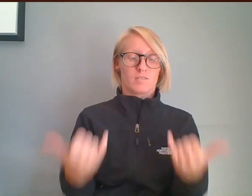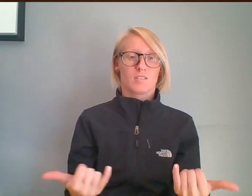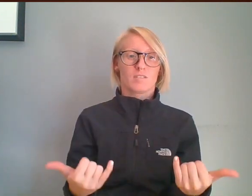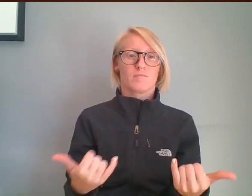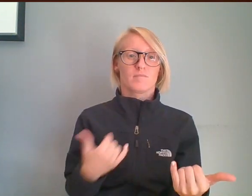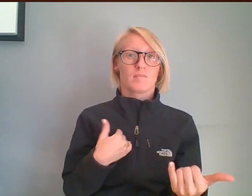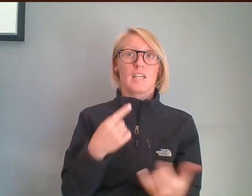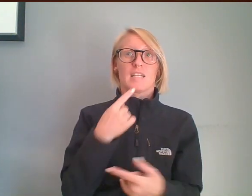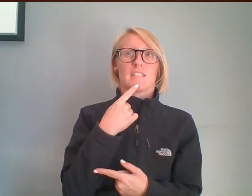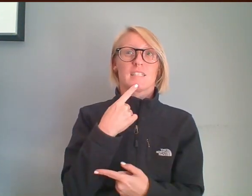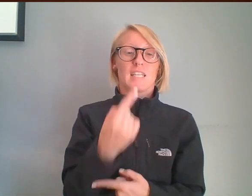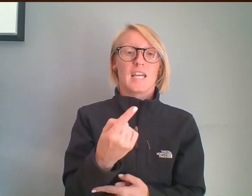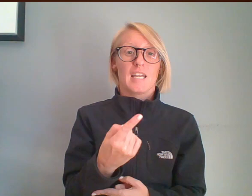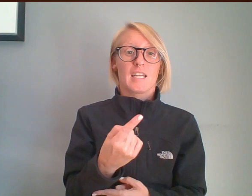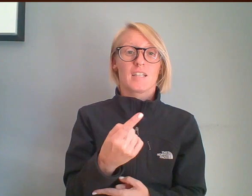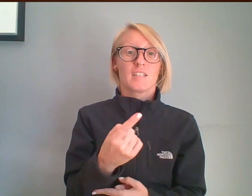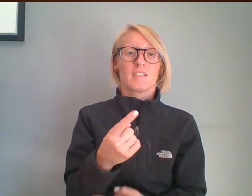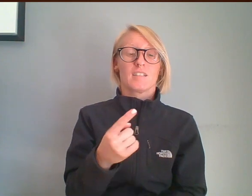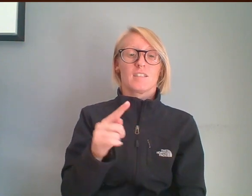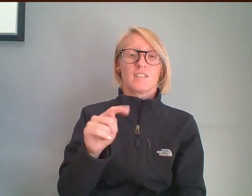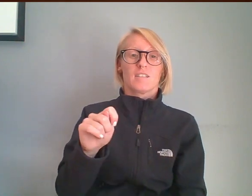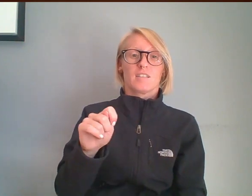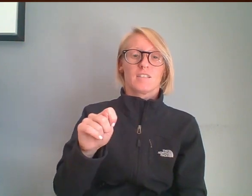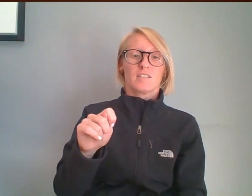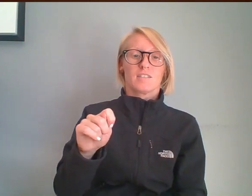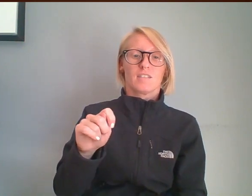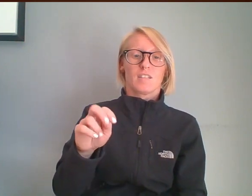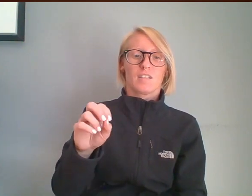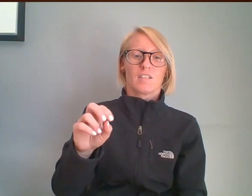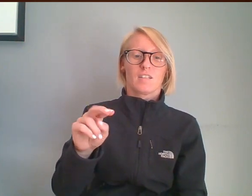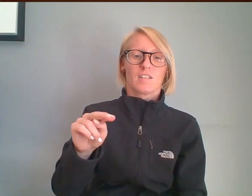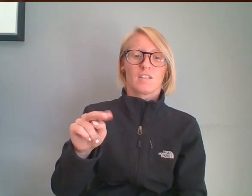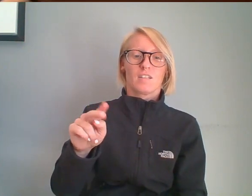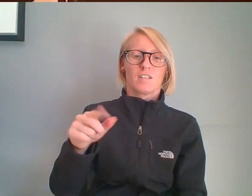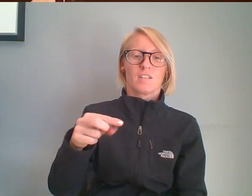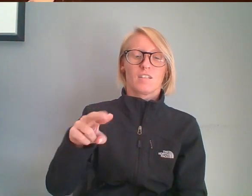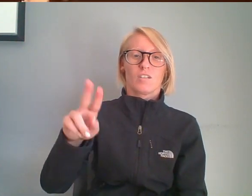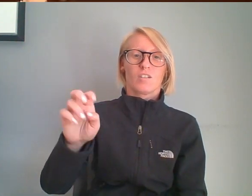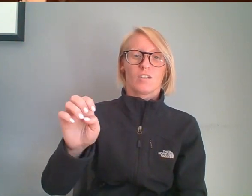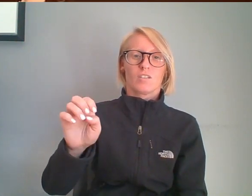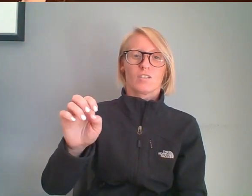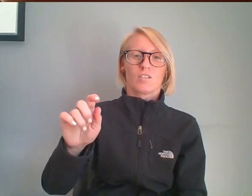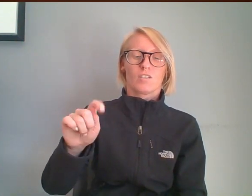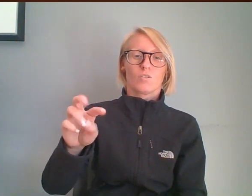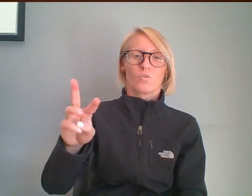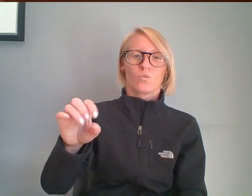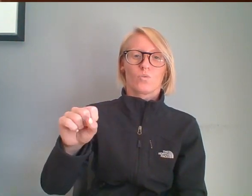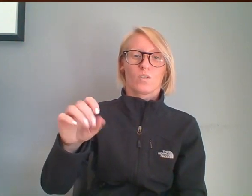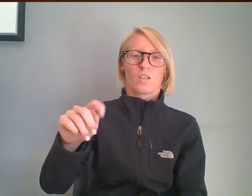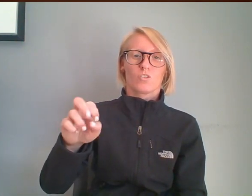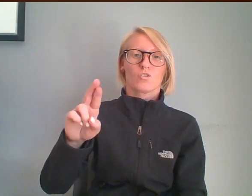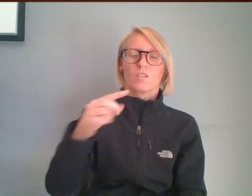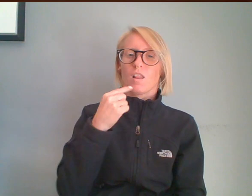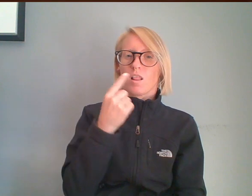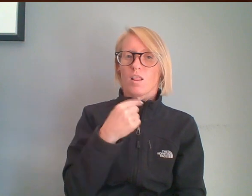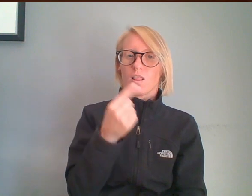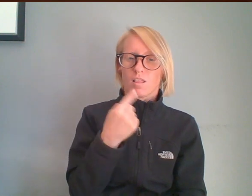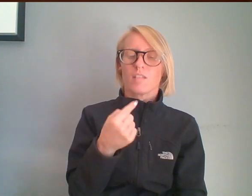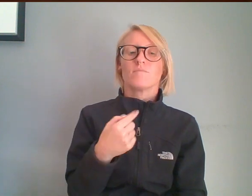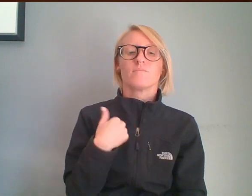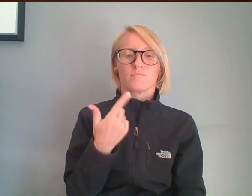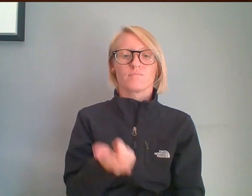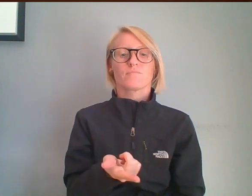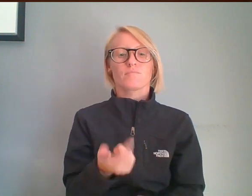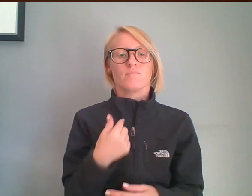tongue twisters. Saying a tongue twister forces you to be in the moment, otherwise you'll say it wrong. And it has the added benefit of warming up